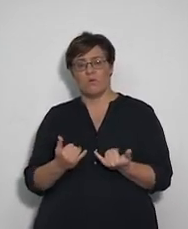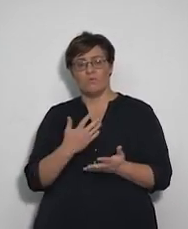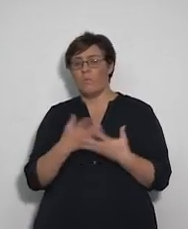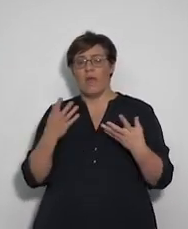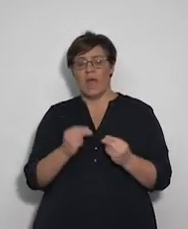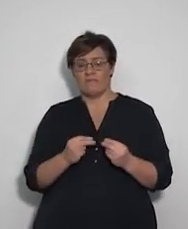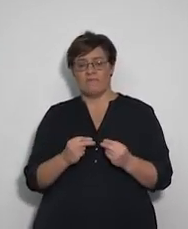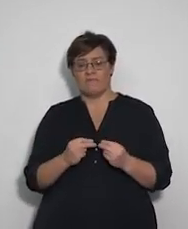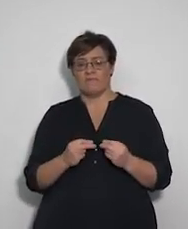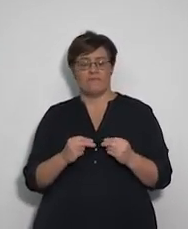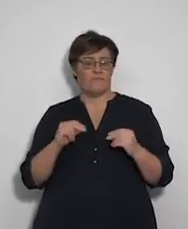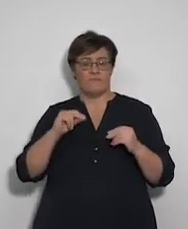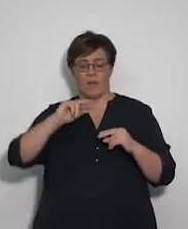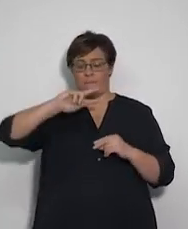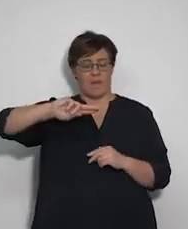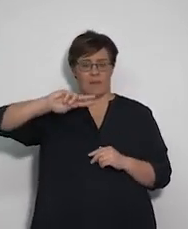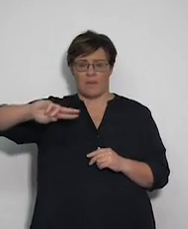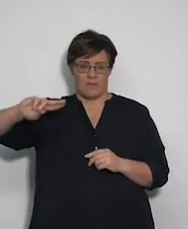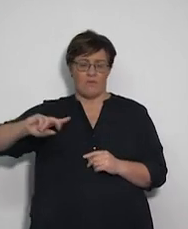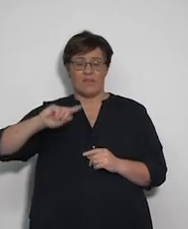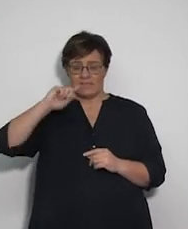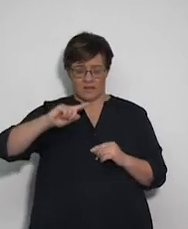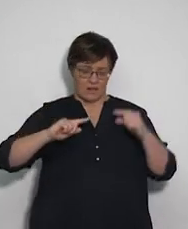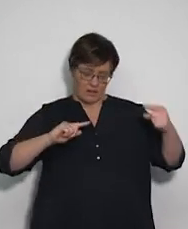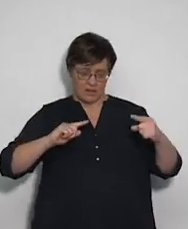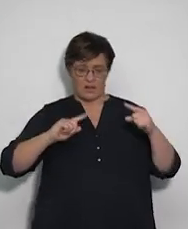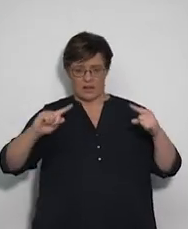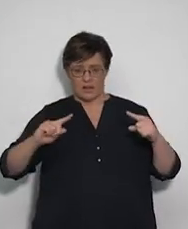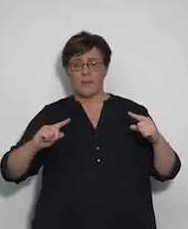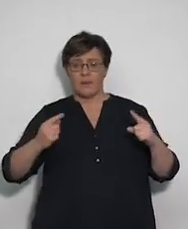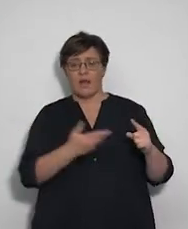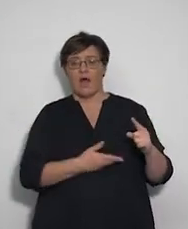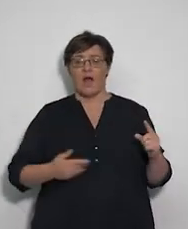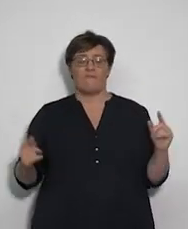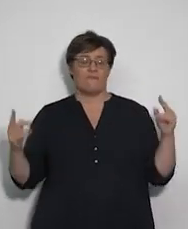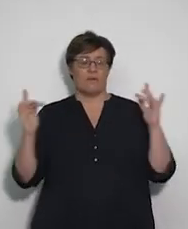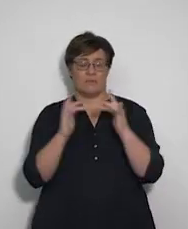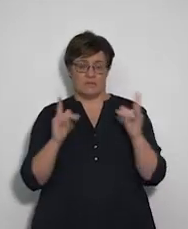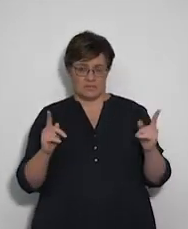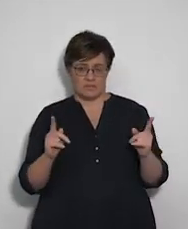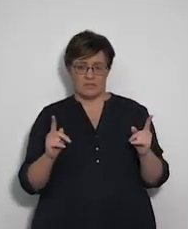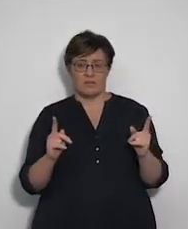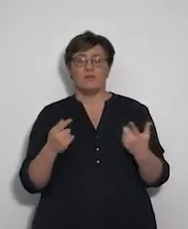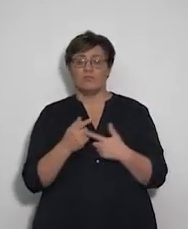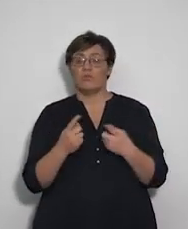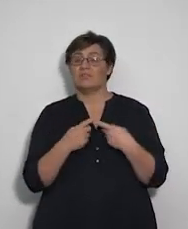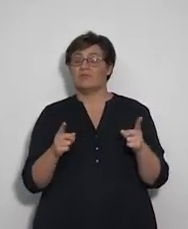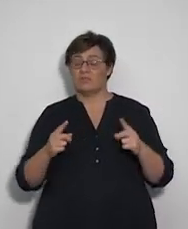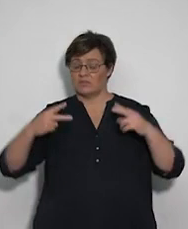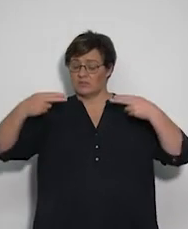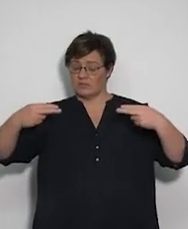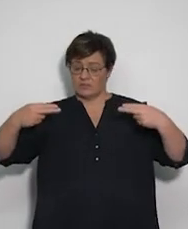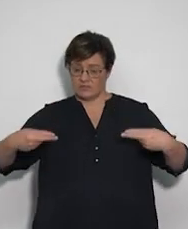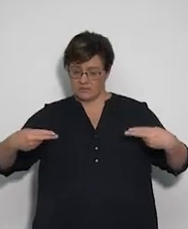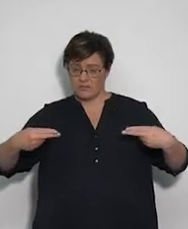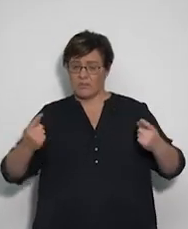no more have pairs of chromosomes. So we have single chromosomes that are meeting along the equator. And so the difference between